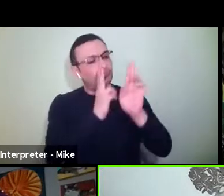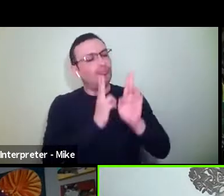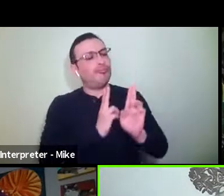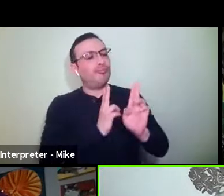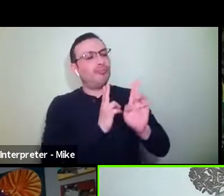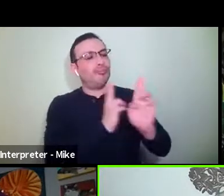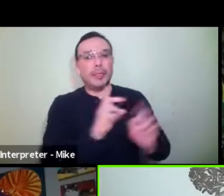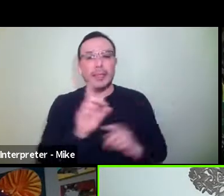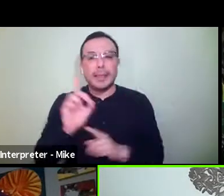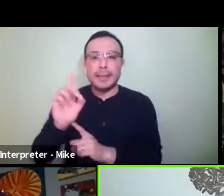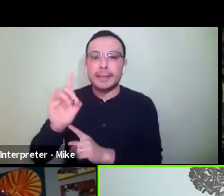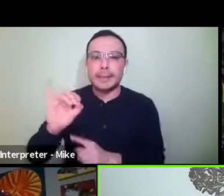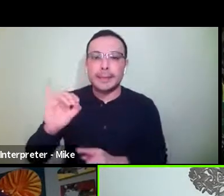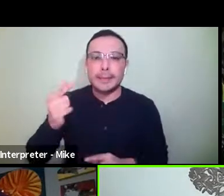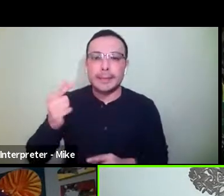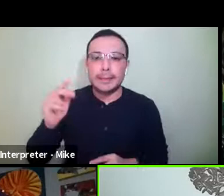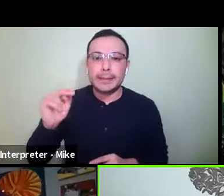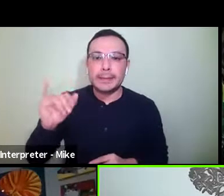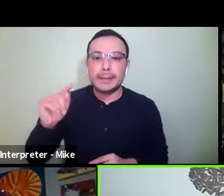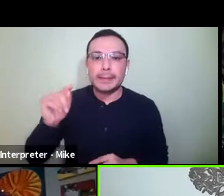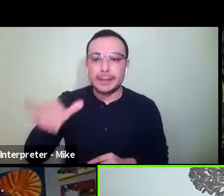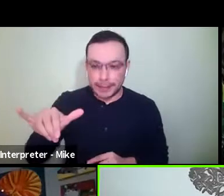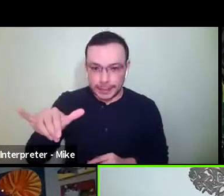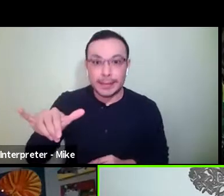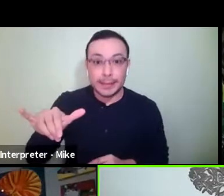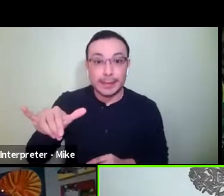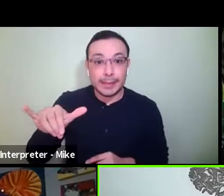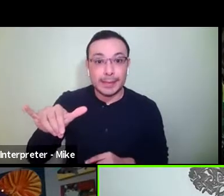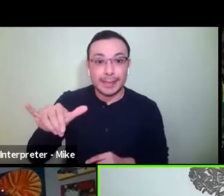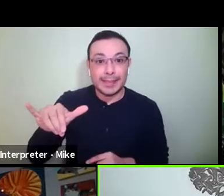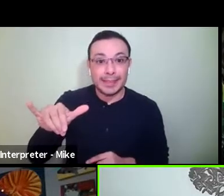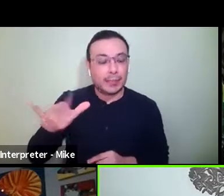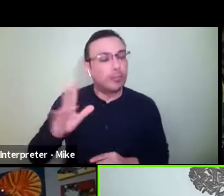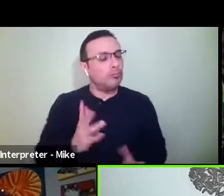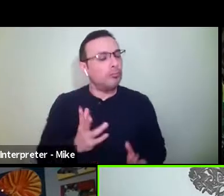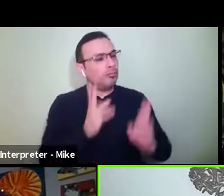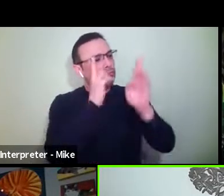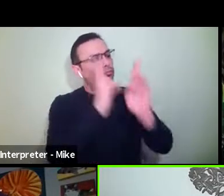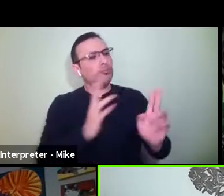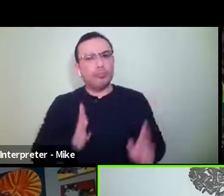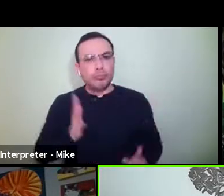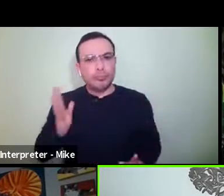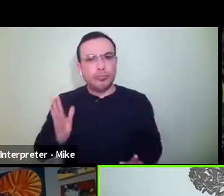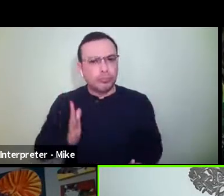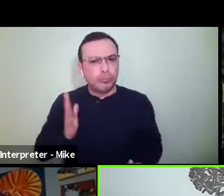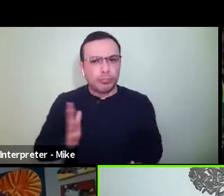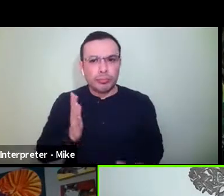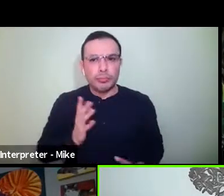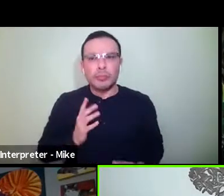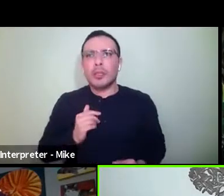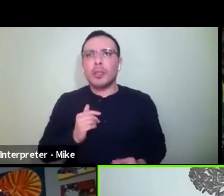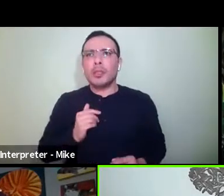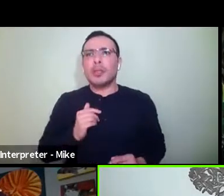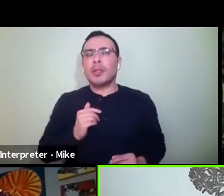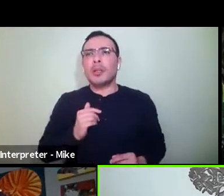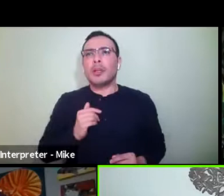recognize. It seems to me that the kind of dignity that we as people with